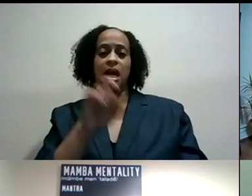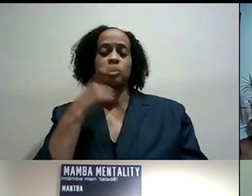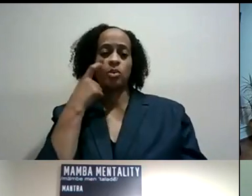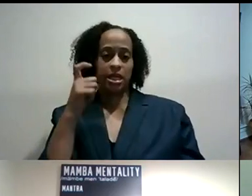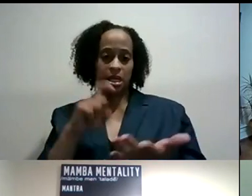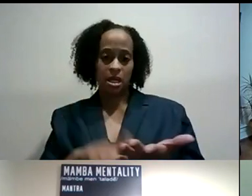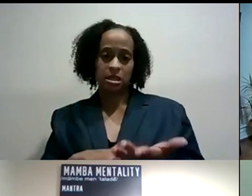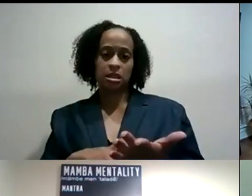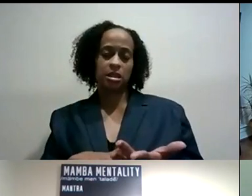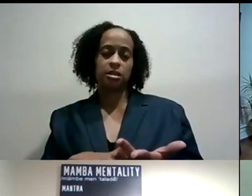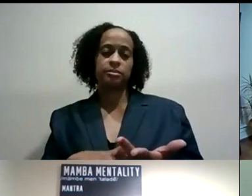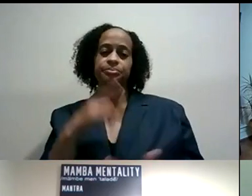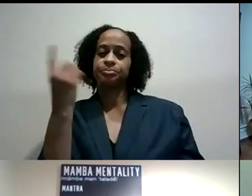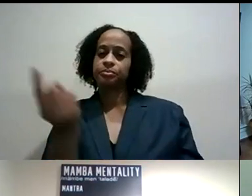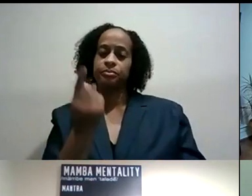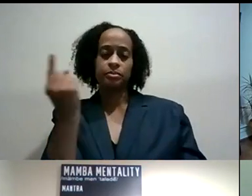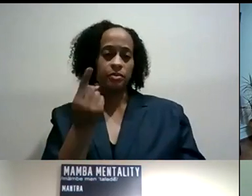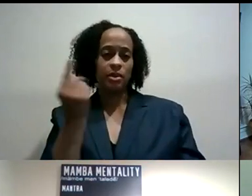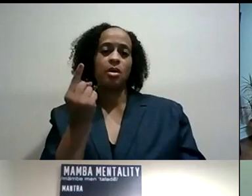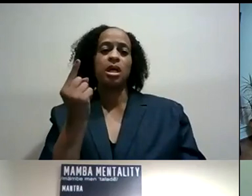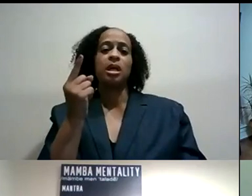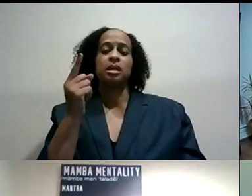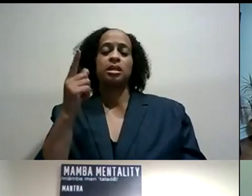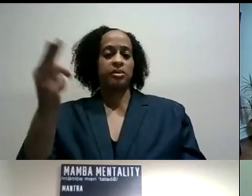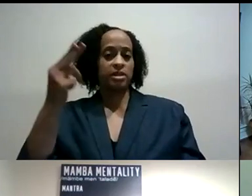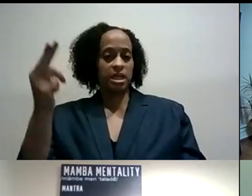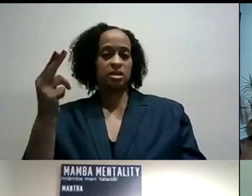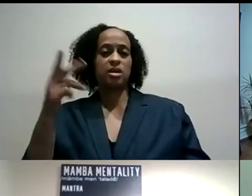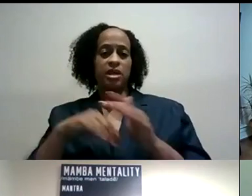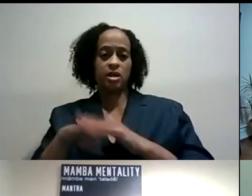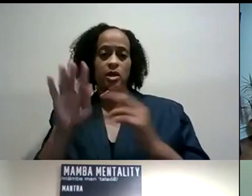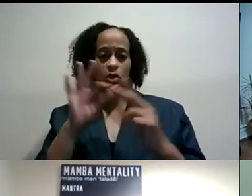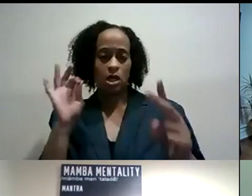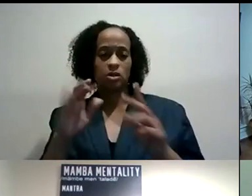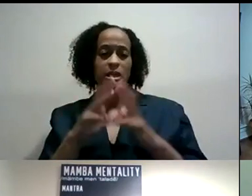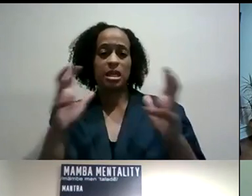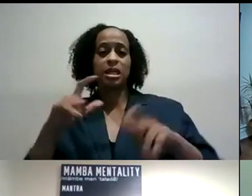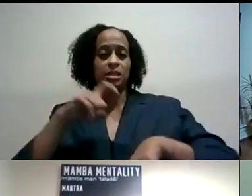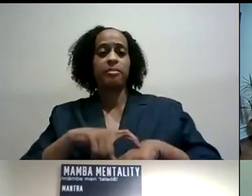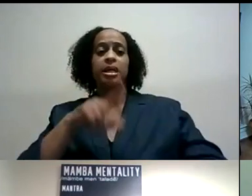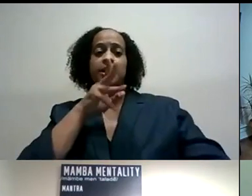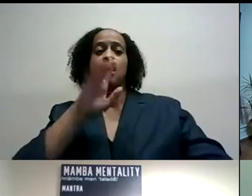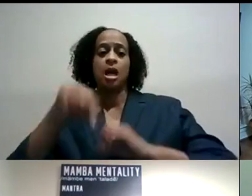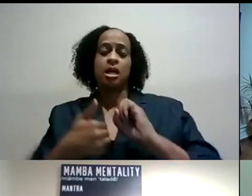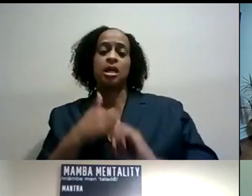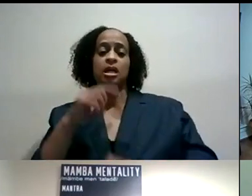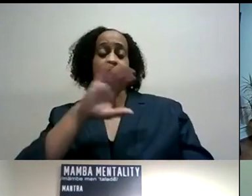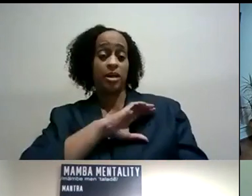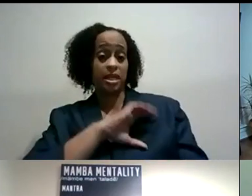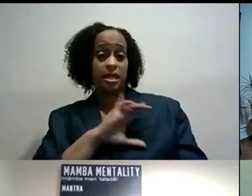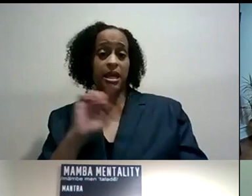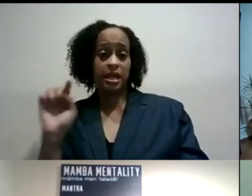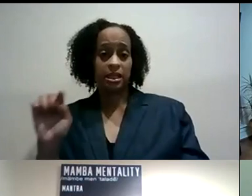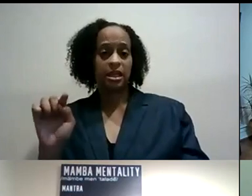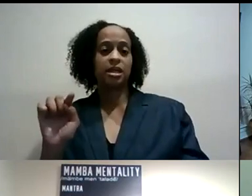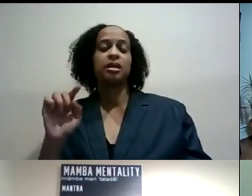that there are always a legacy in any of our choices. While we spend a lot of time talking about Cain, it